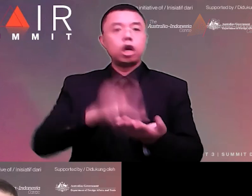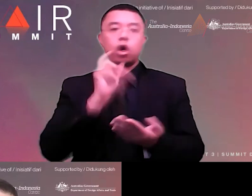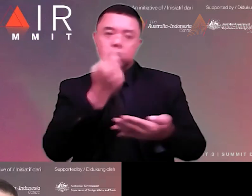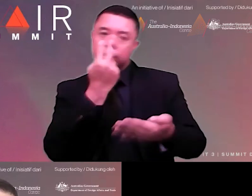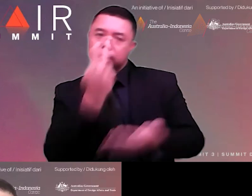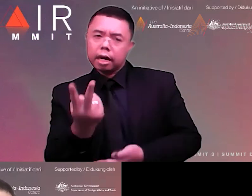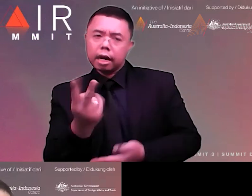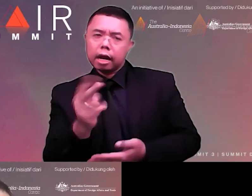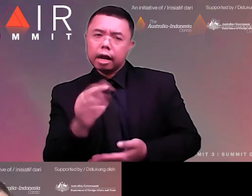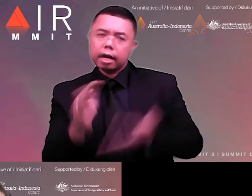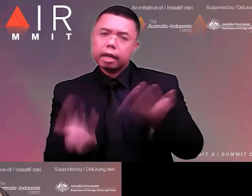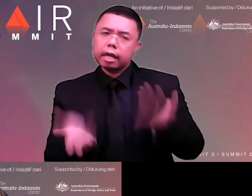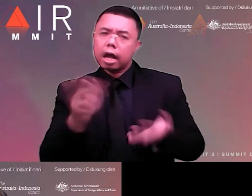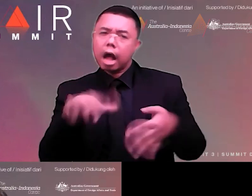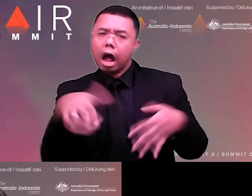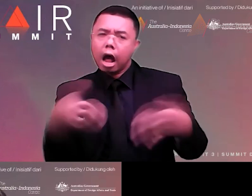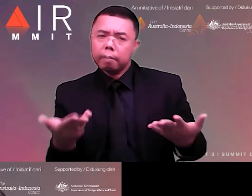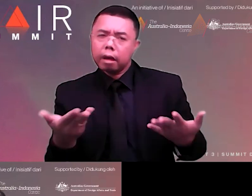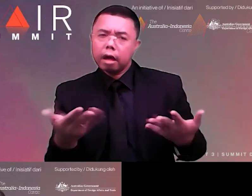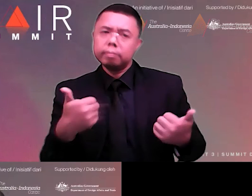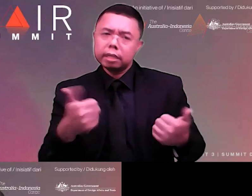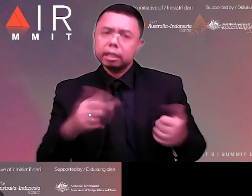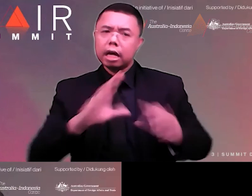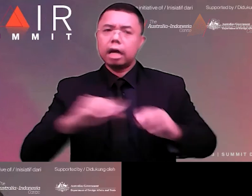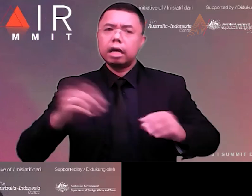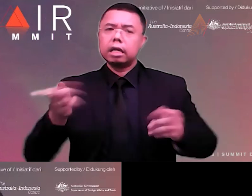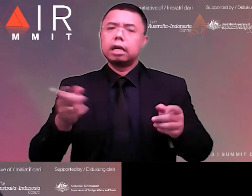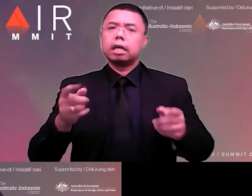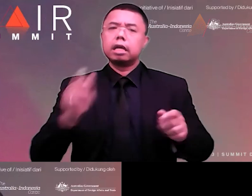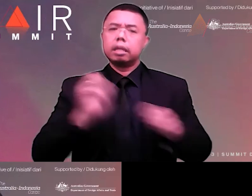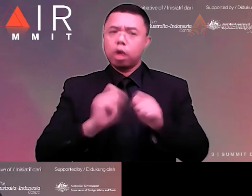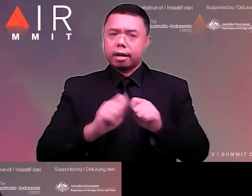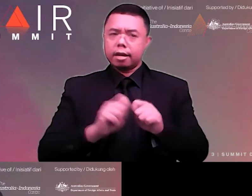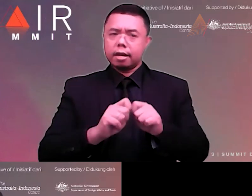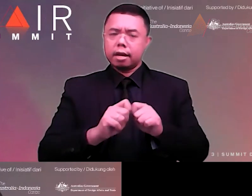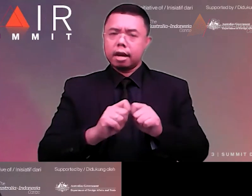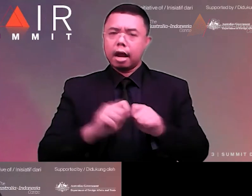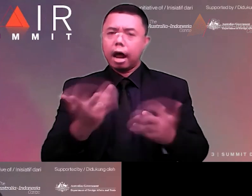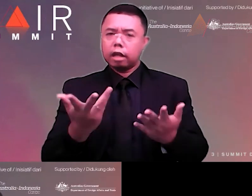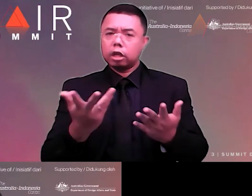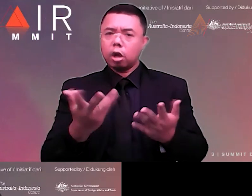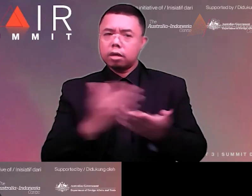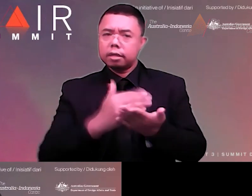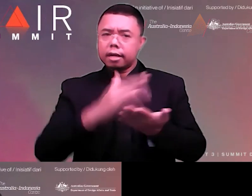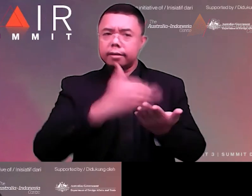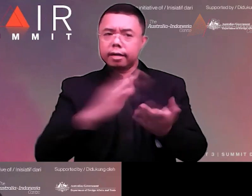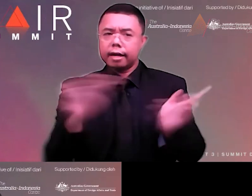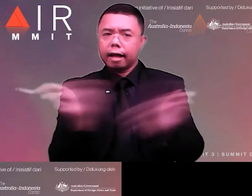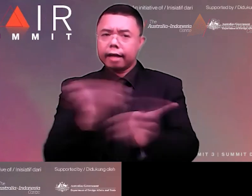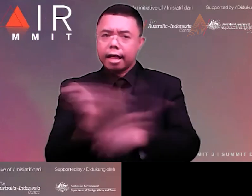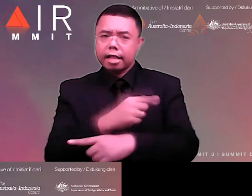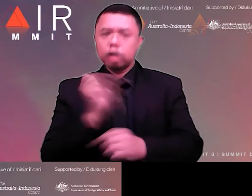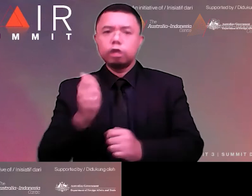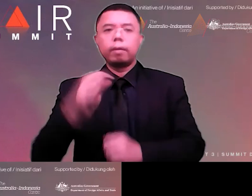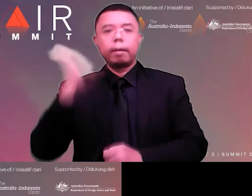be available. For example, if the government was able to accelerate vaccination, what would that mean for enabling